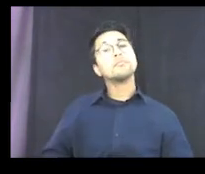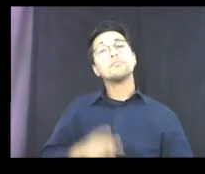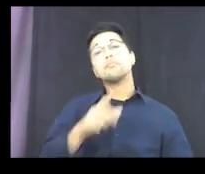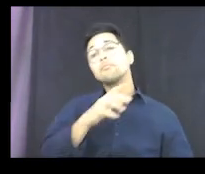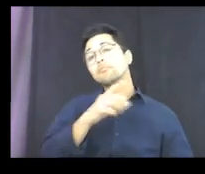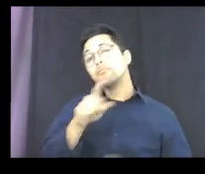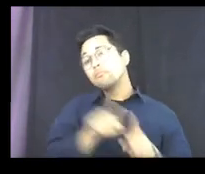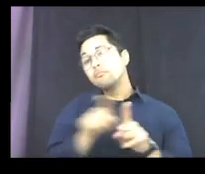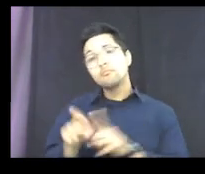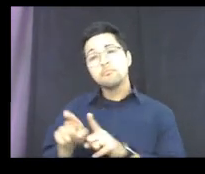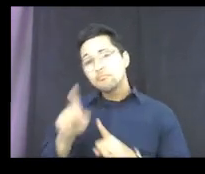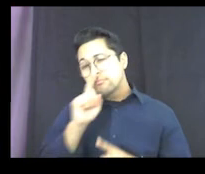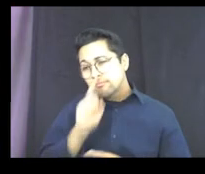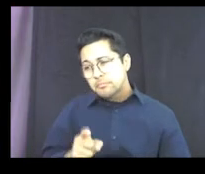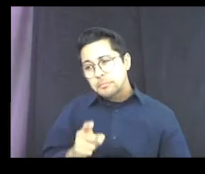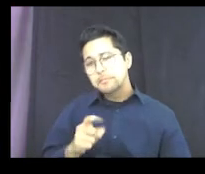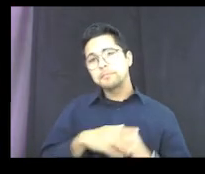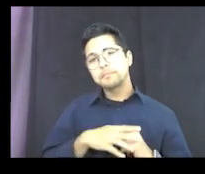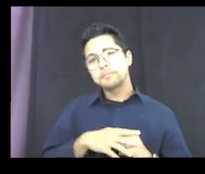very